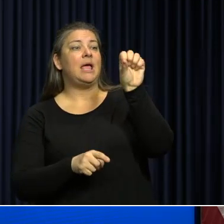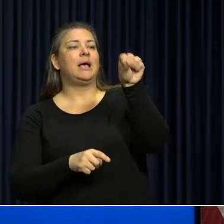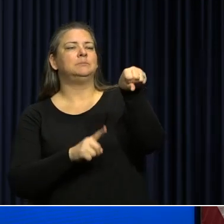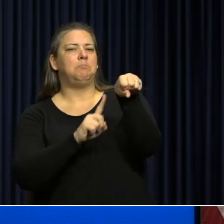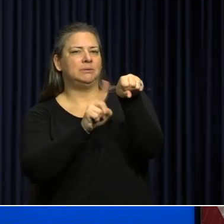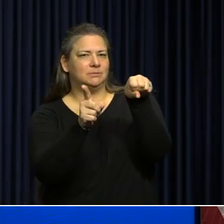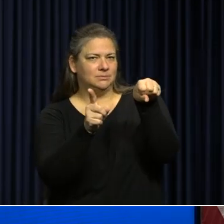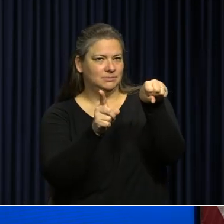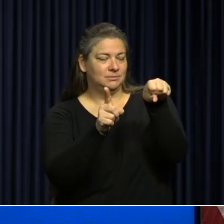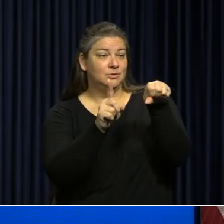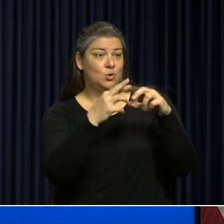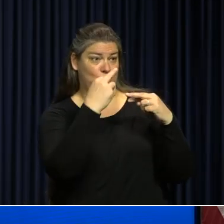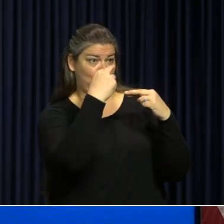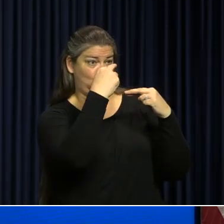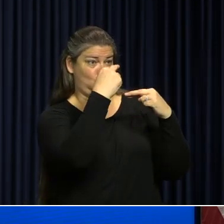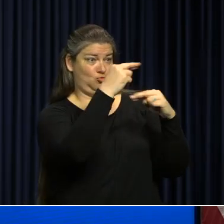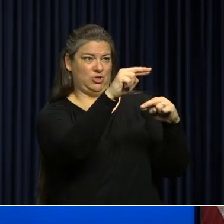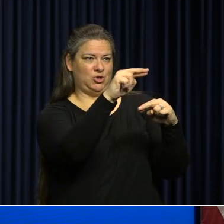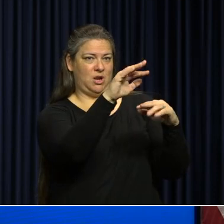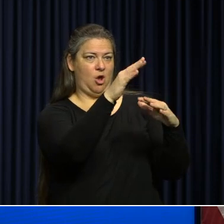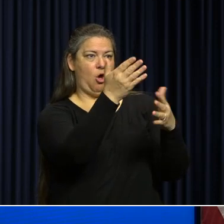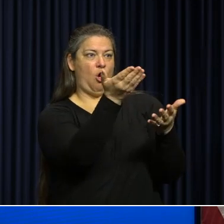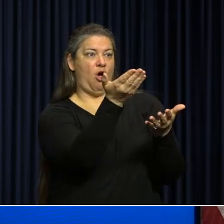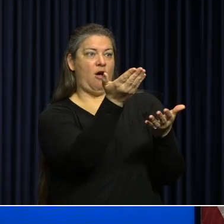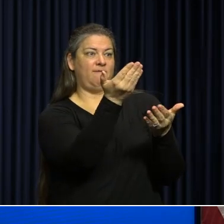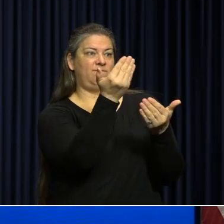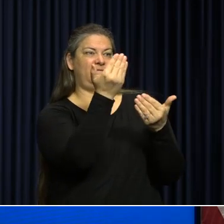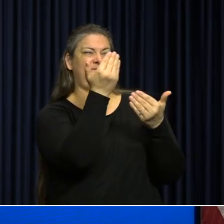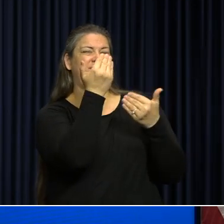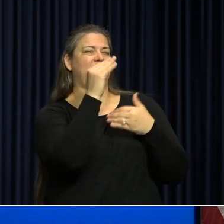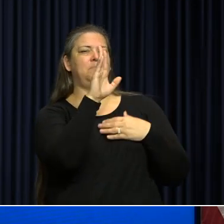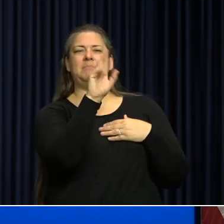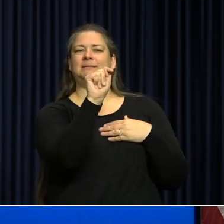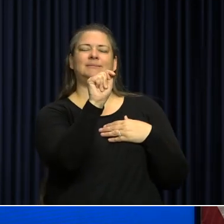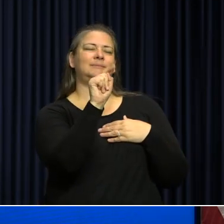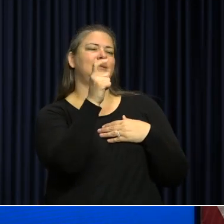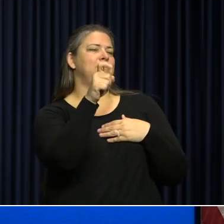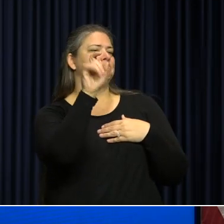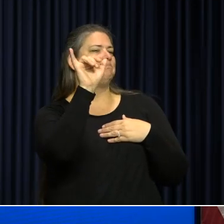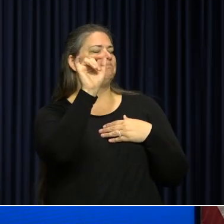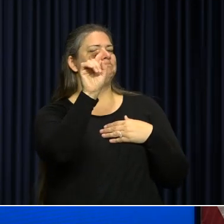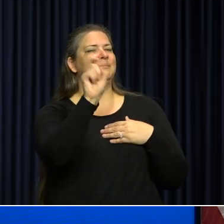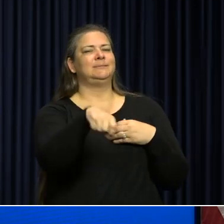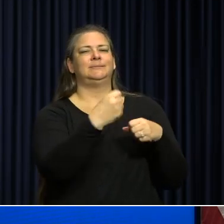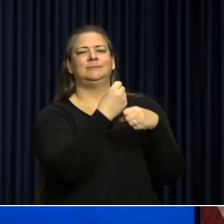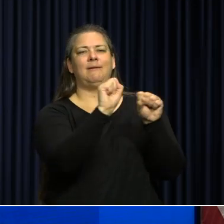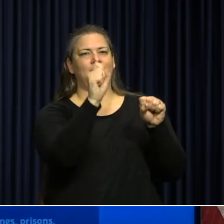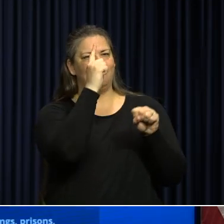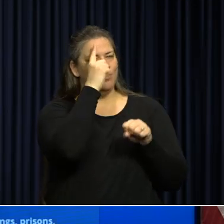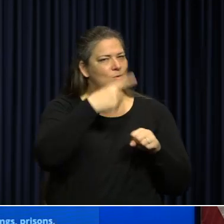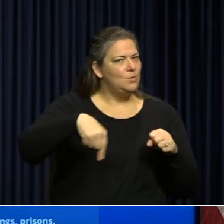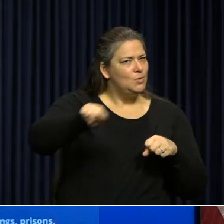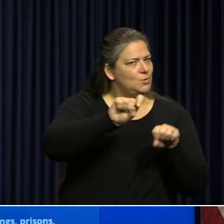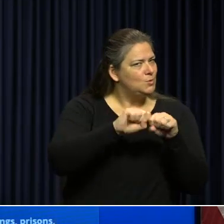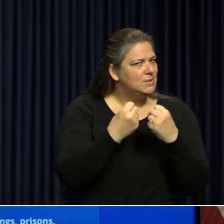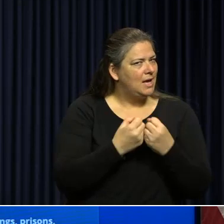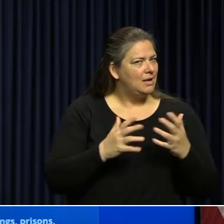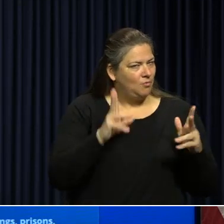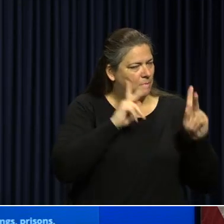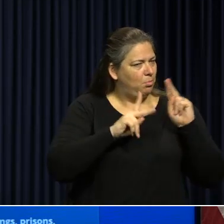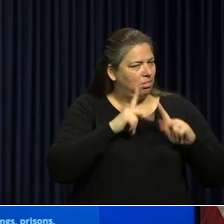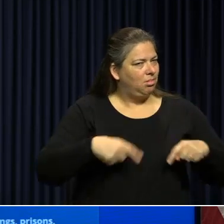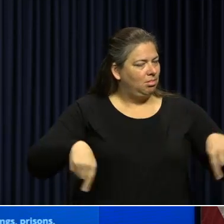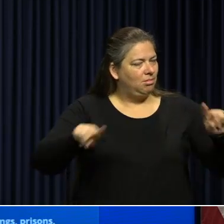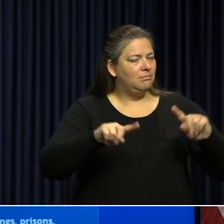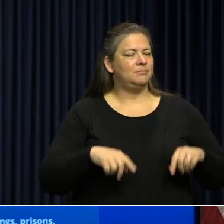restrictions, but to do it in ways that are safe, or at least as safe as we can make them for society. A few